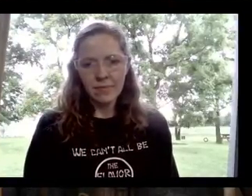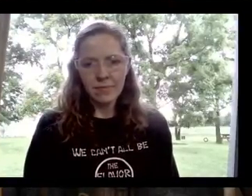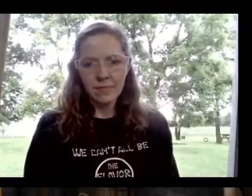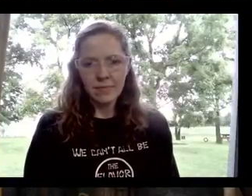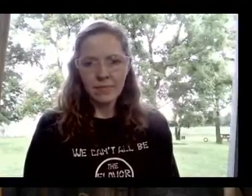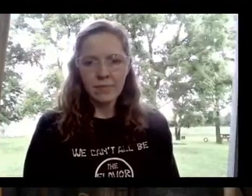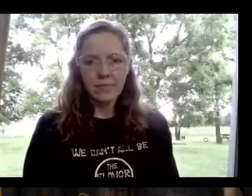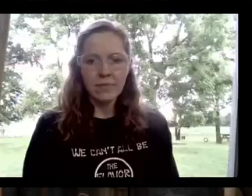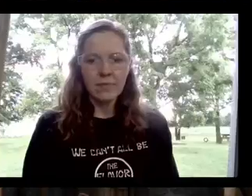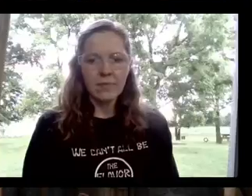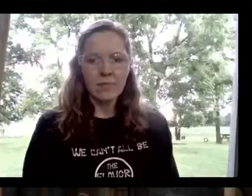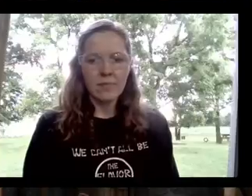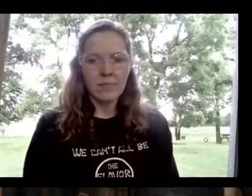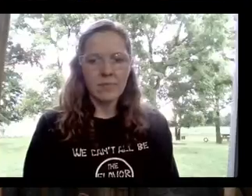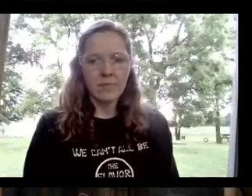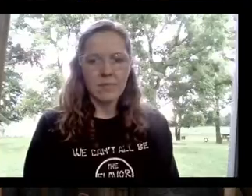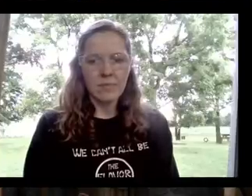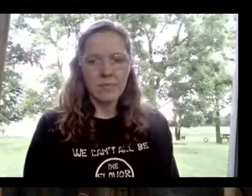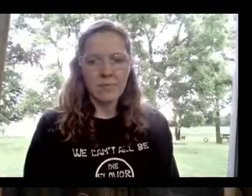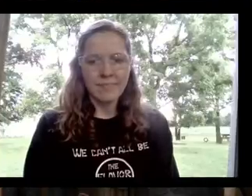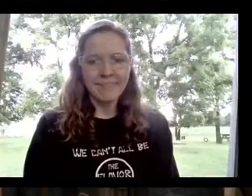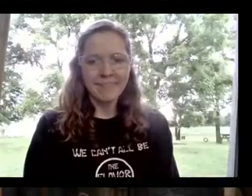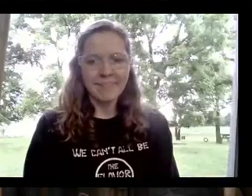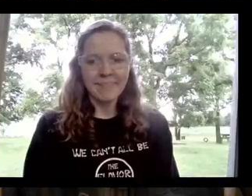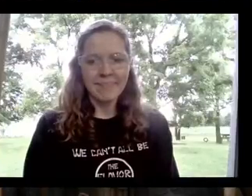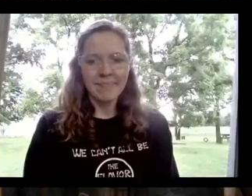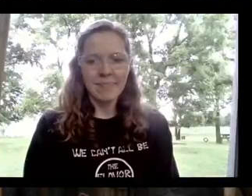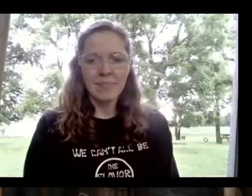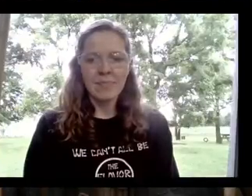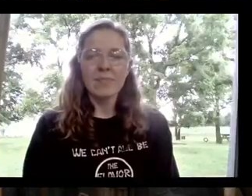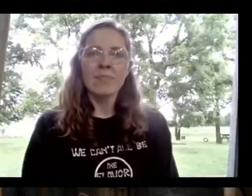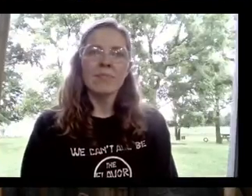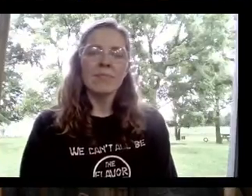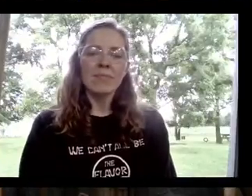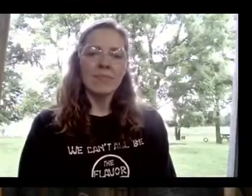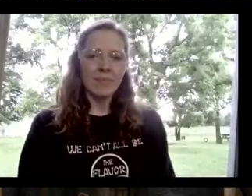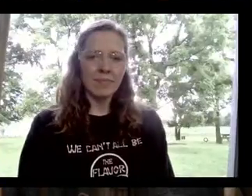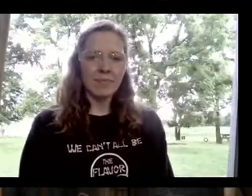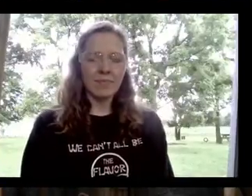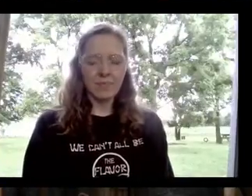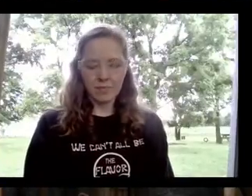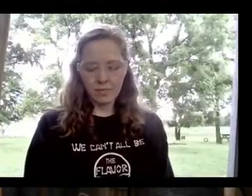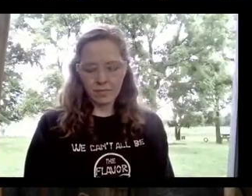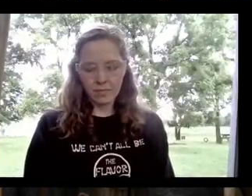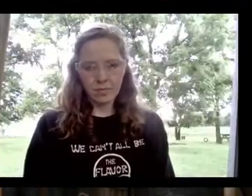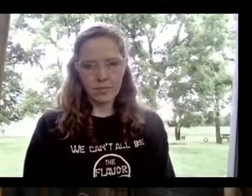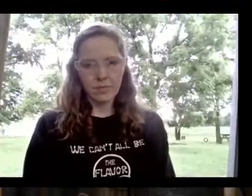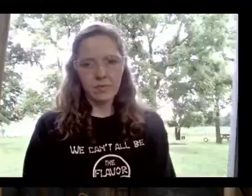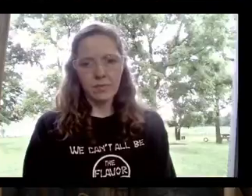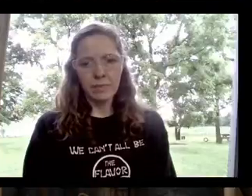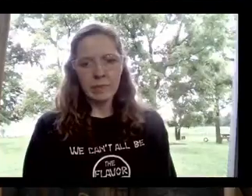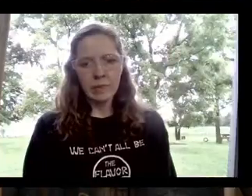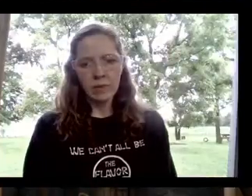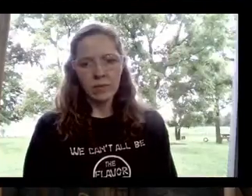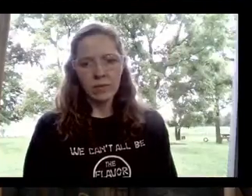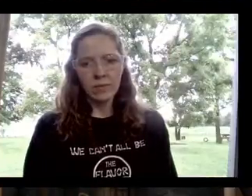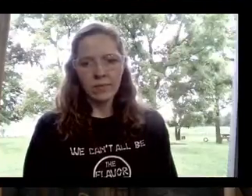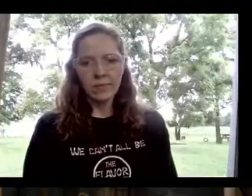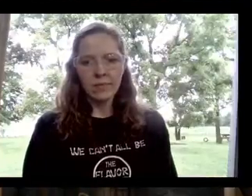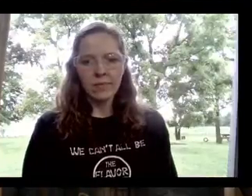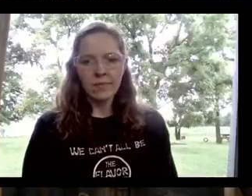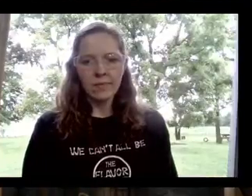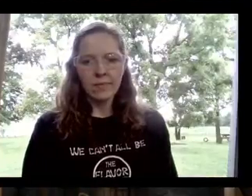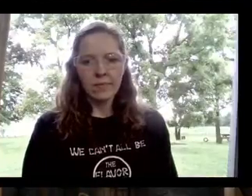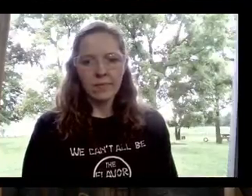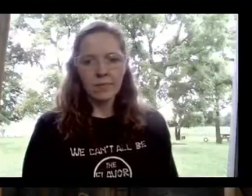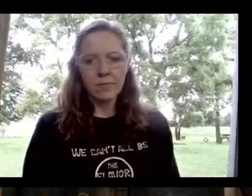If you want them and you want to test them, I would just buy them. One of the easiest ways